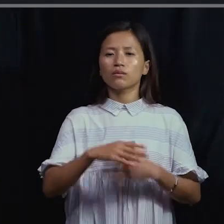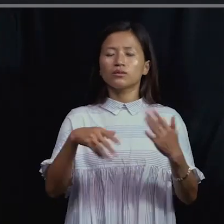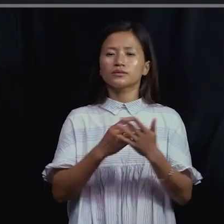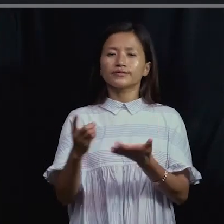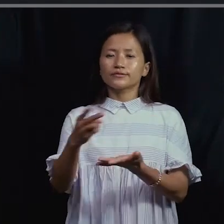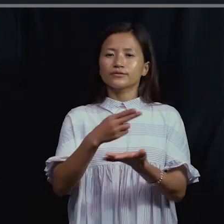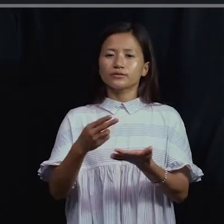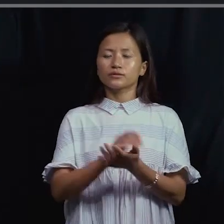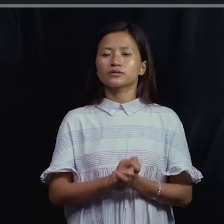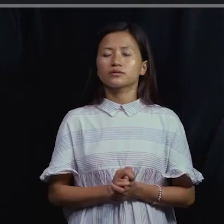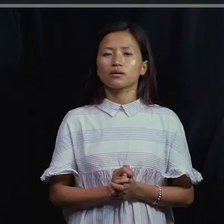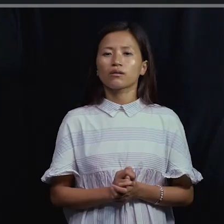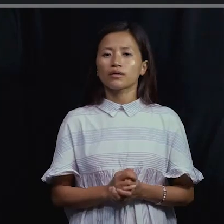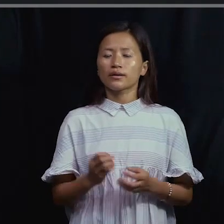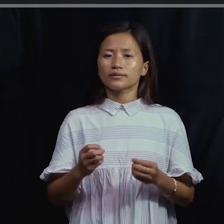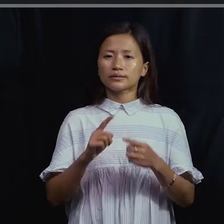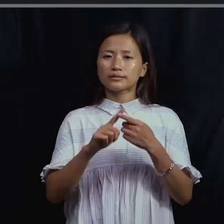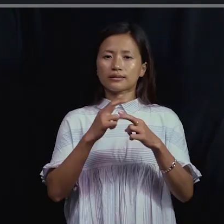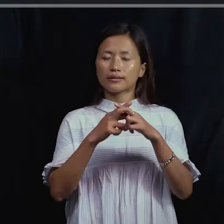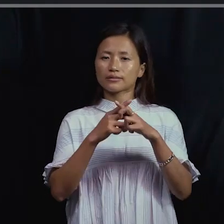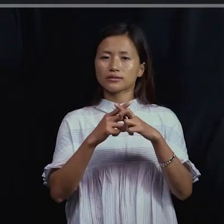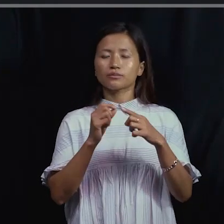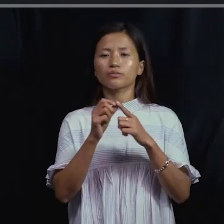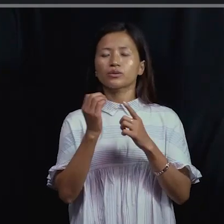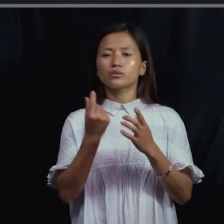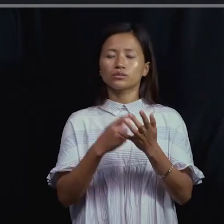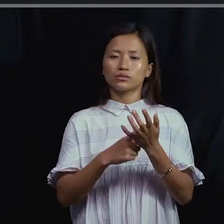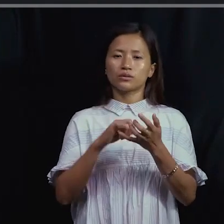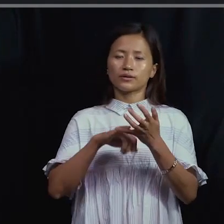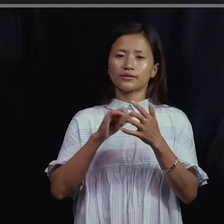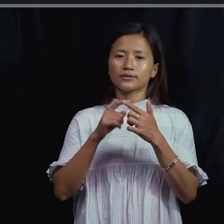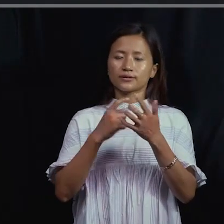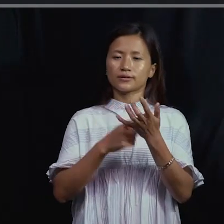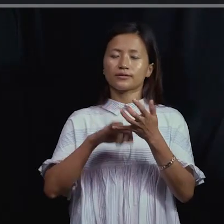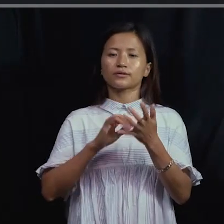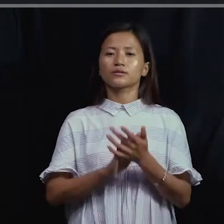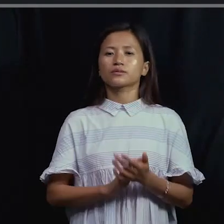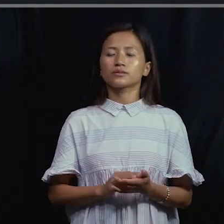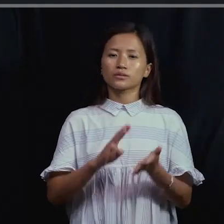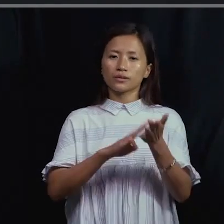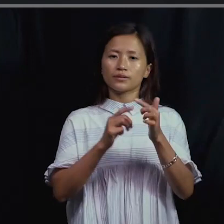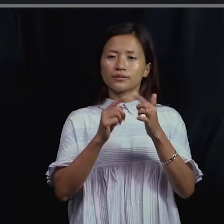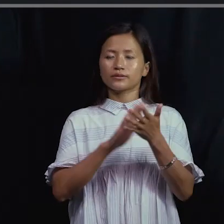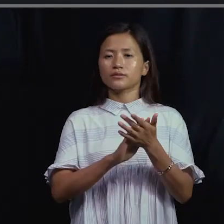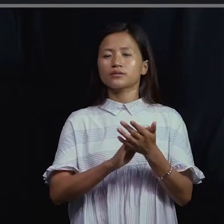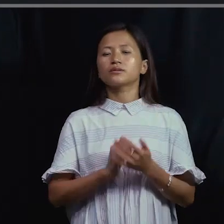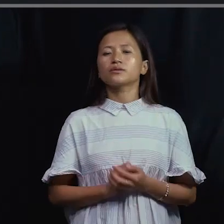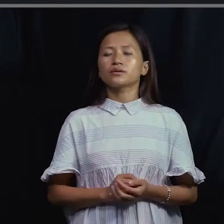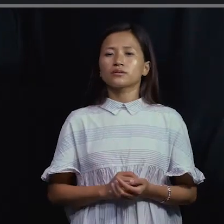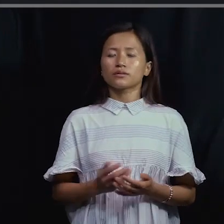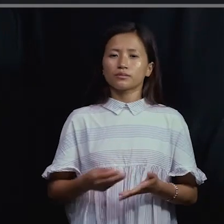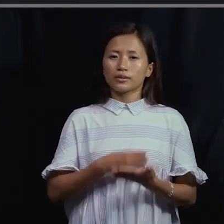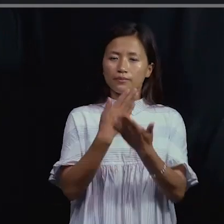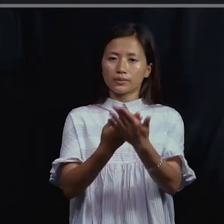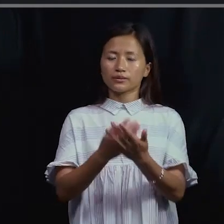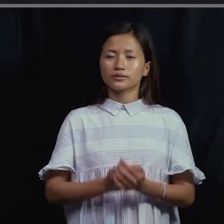is outer exposure in the infant. Okay, so those kind of methods can be applied so that